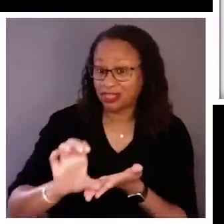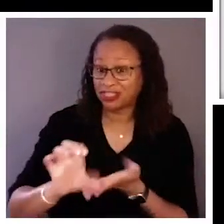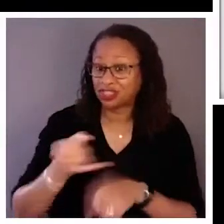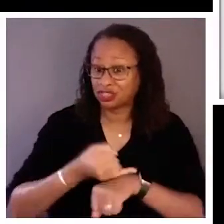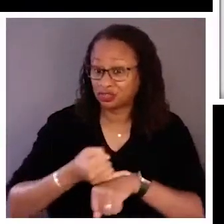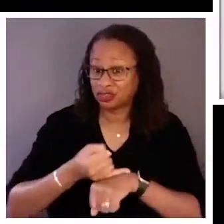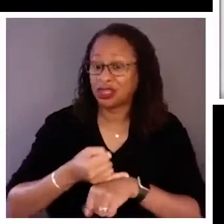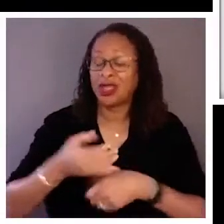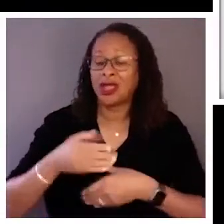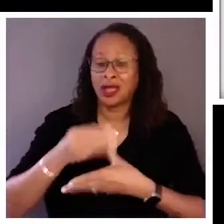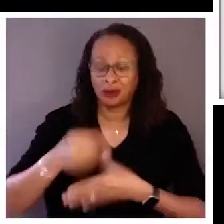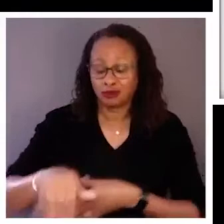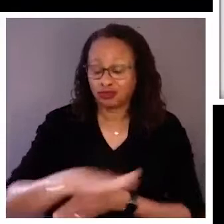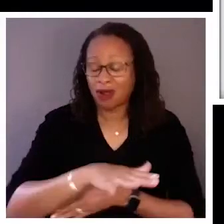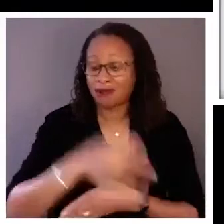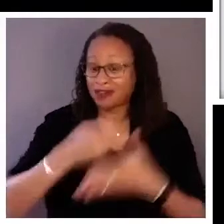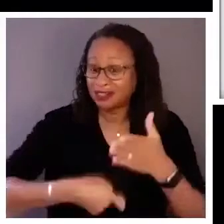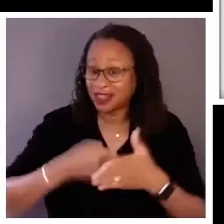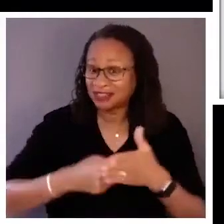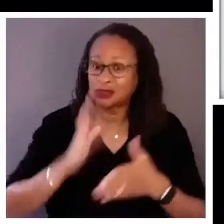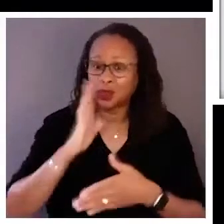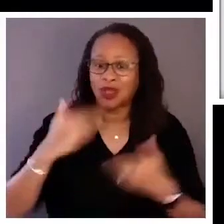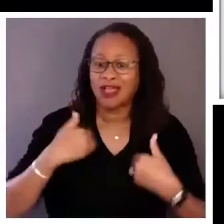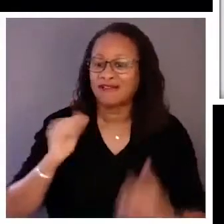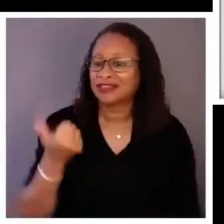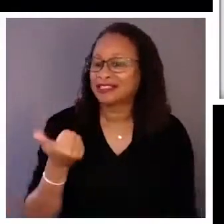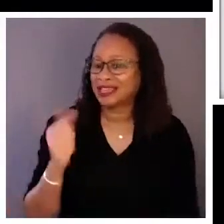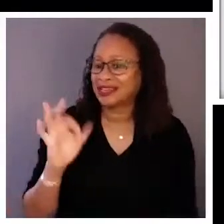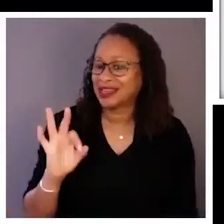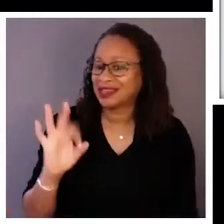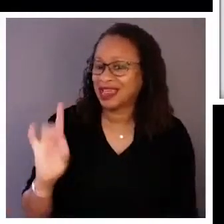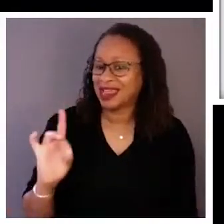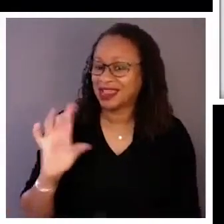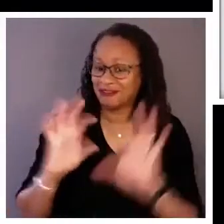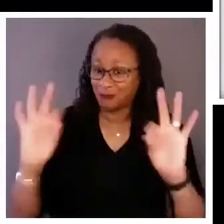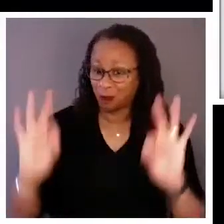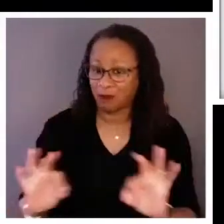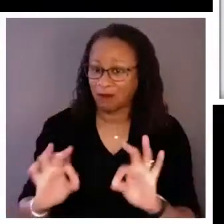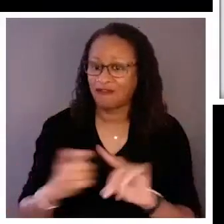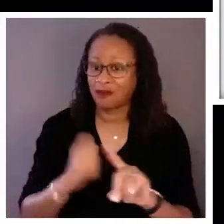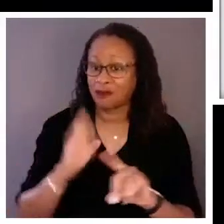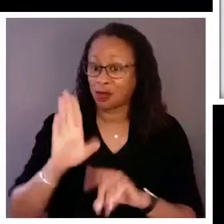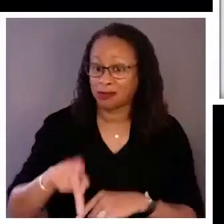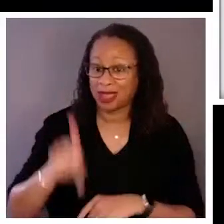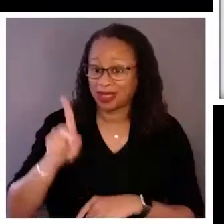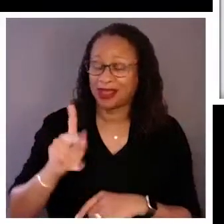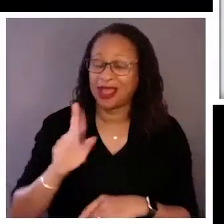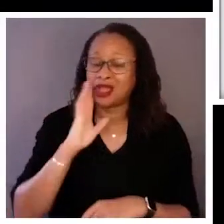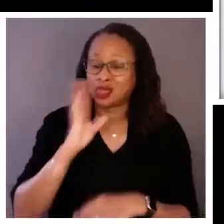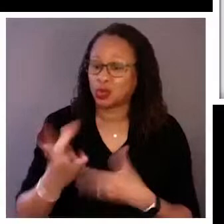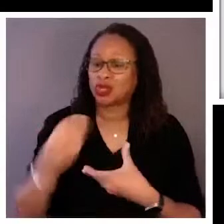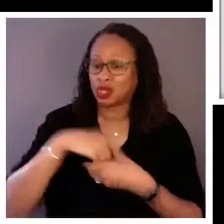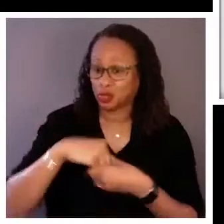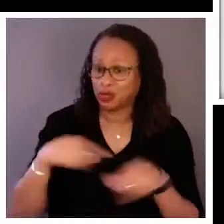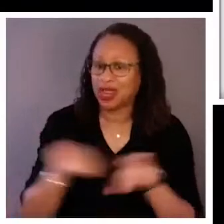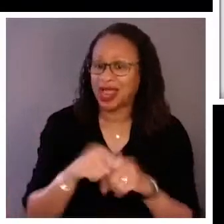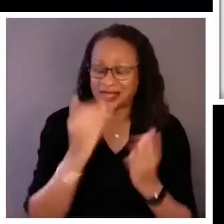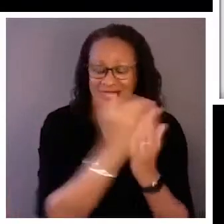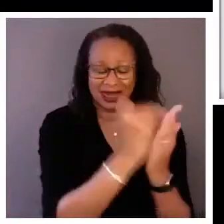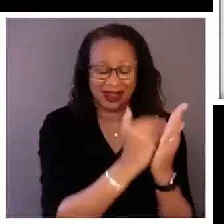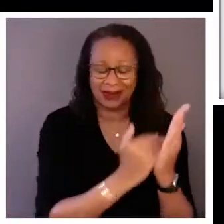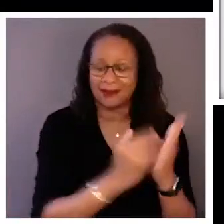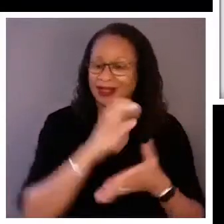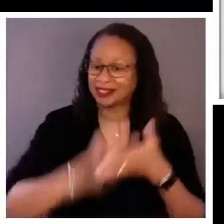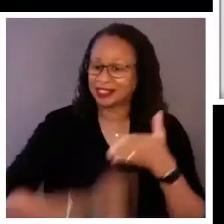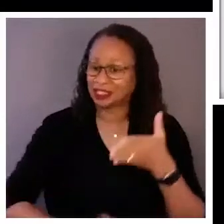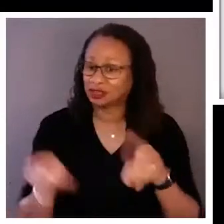have a 1098 form from your lender, and you will be able to include that as itemized deductions.